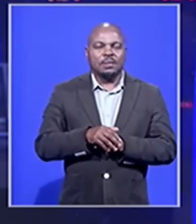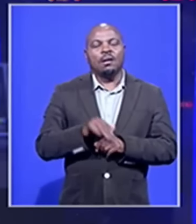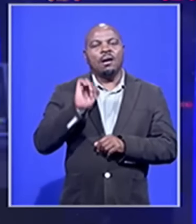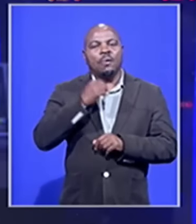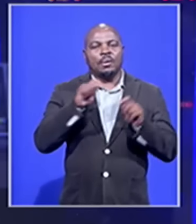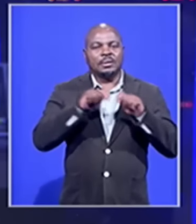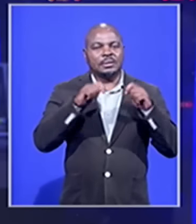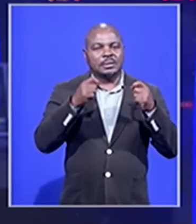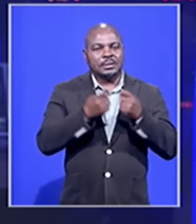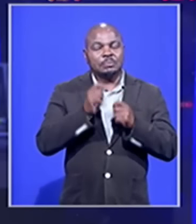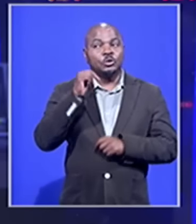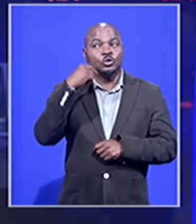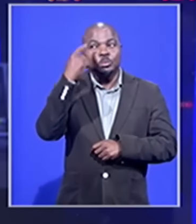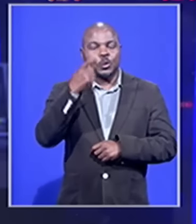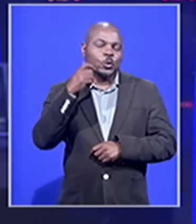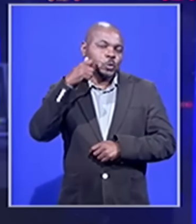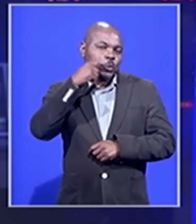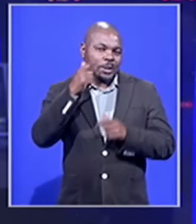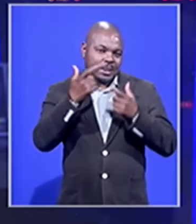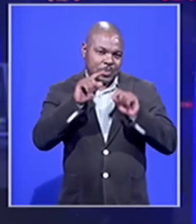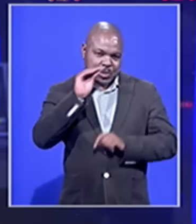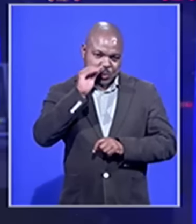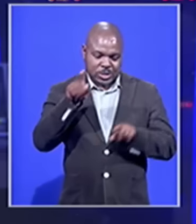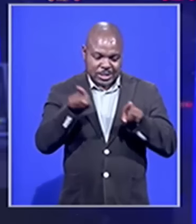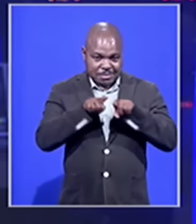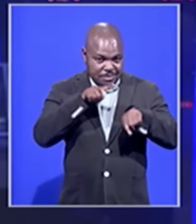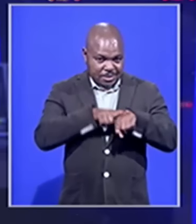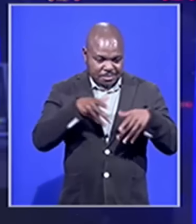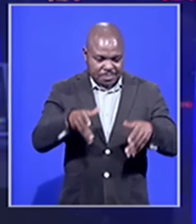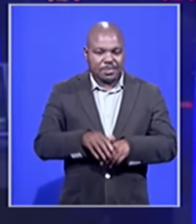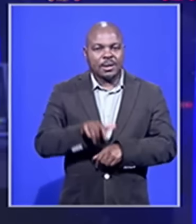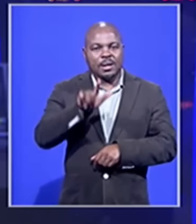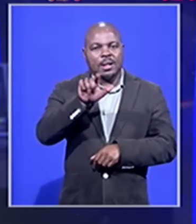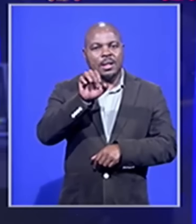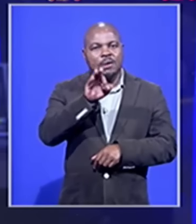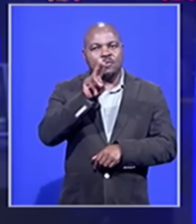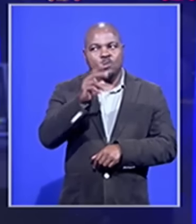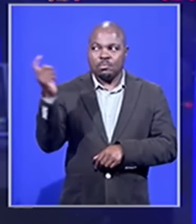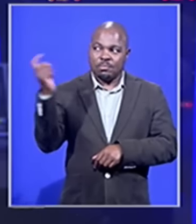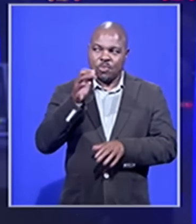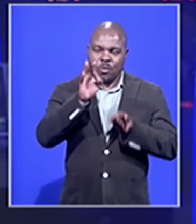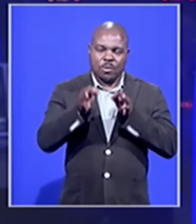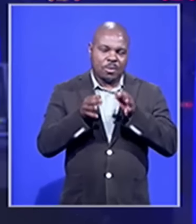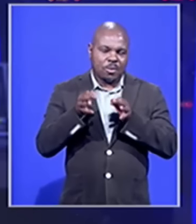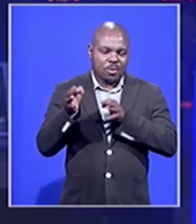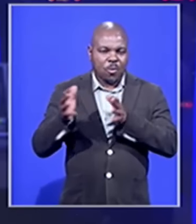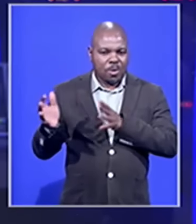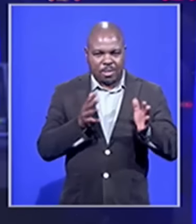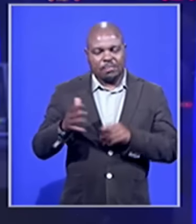rona wa ditaba tsa Setswana hosane ka yona nako ena le fumutang wa latela ka bolipi ke utaba